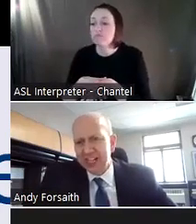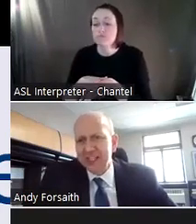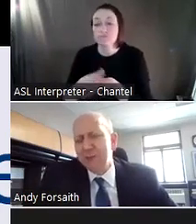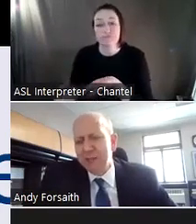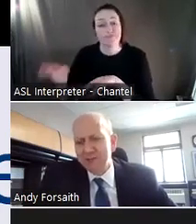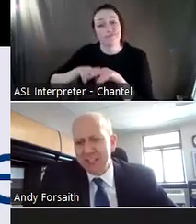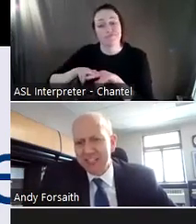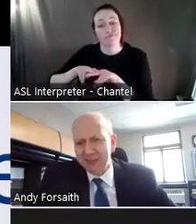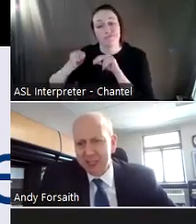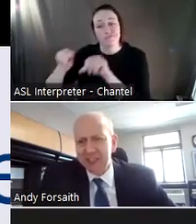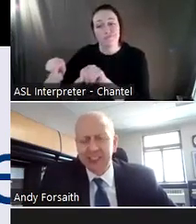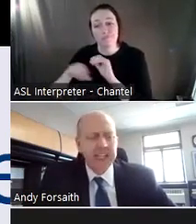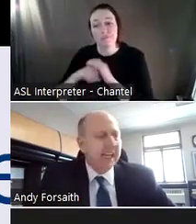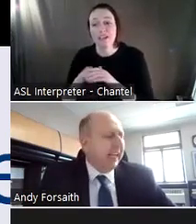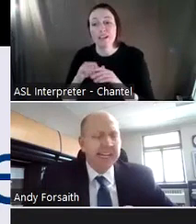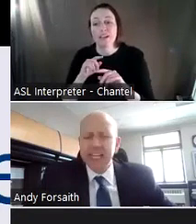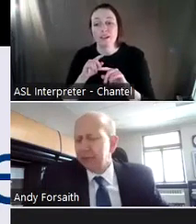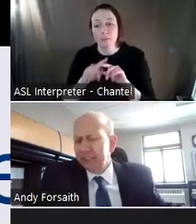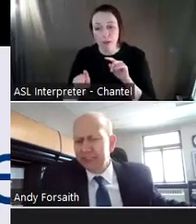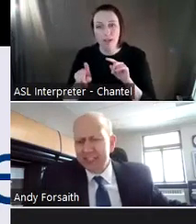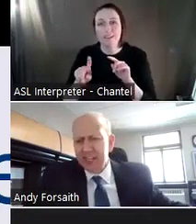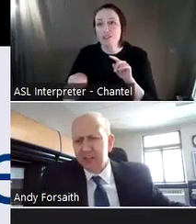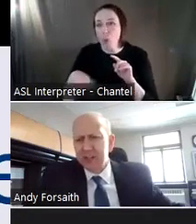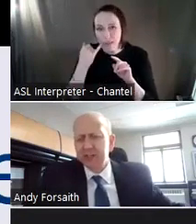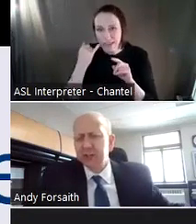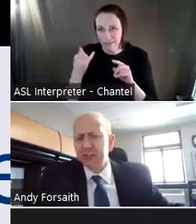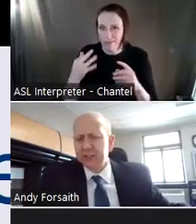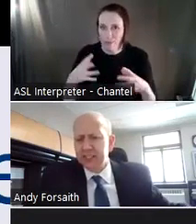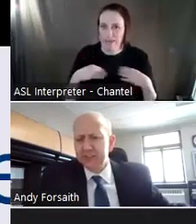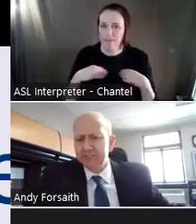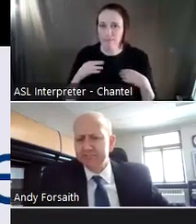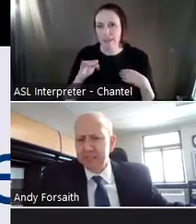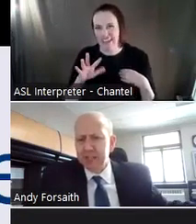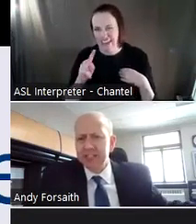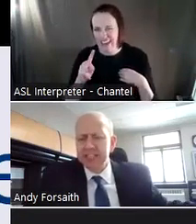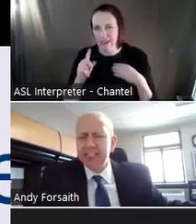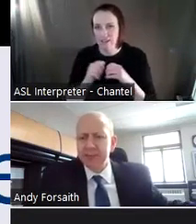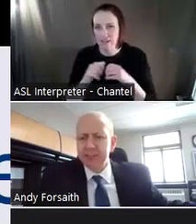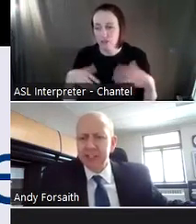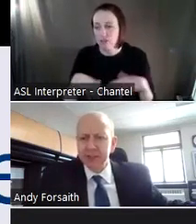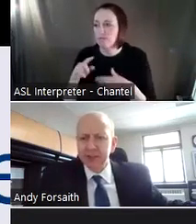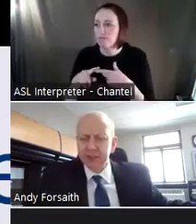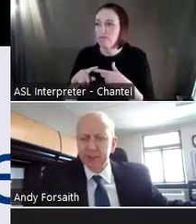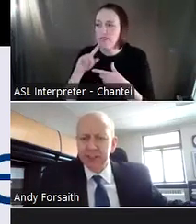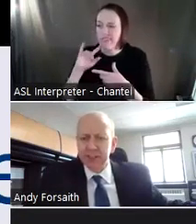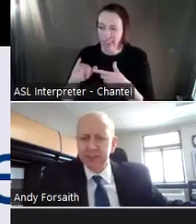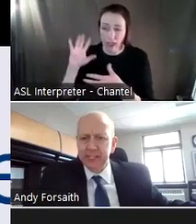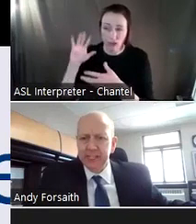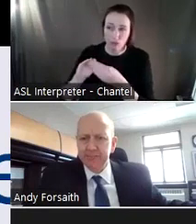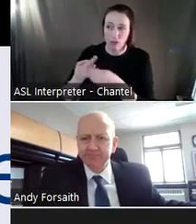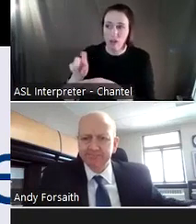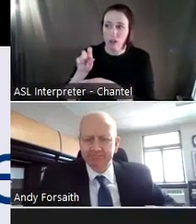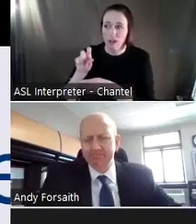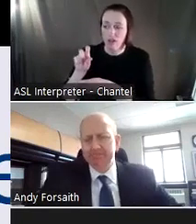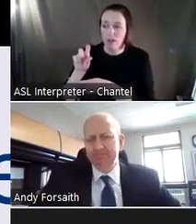conditioned on implementing Medicaid expansion. And I believe that dollar amount totals $189 million for the